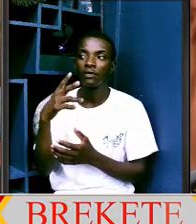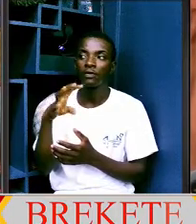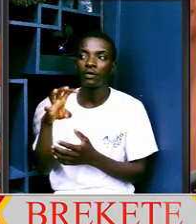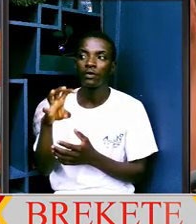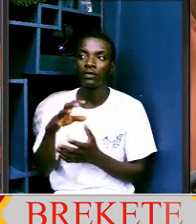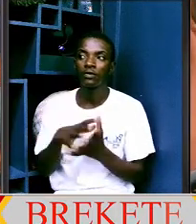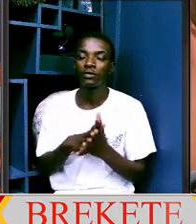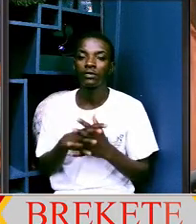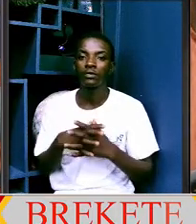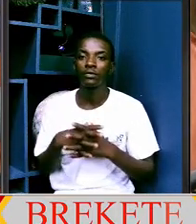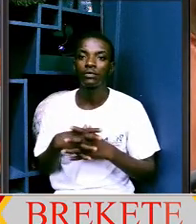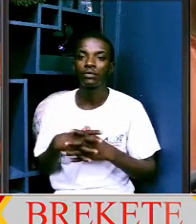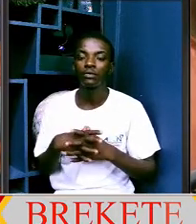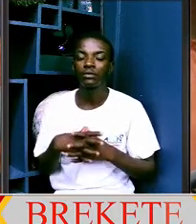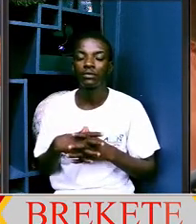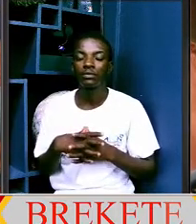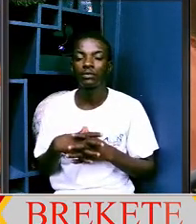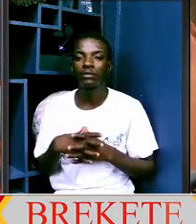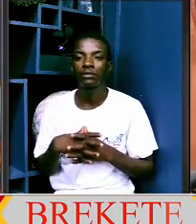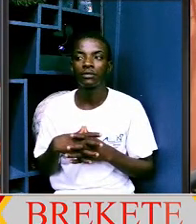2,500 naira. Yes, sir. Plastic.